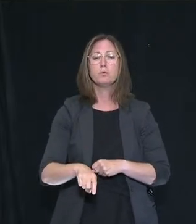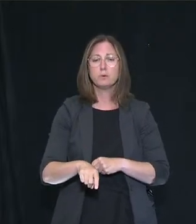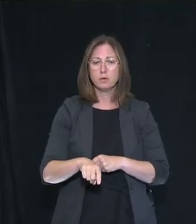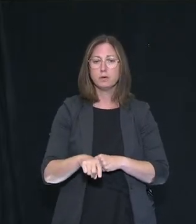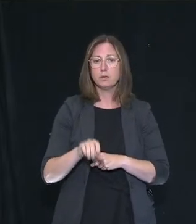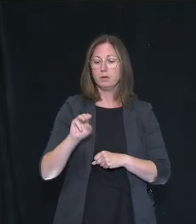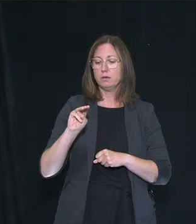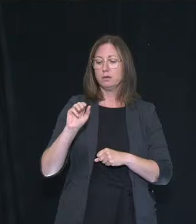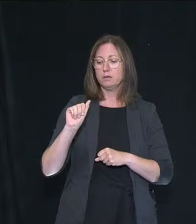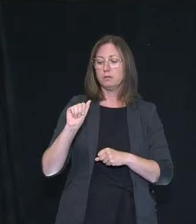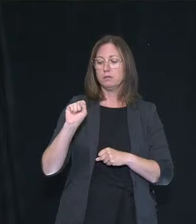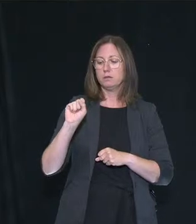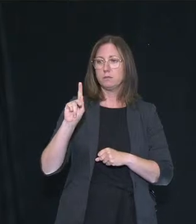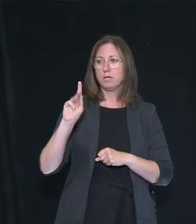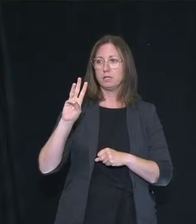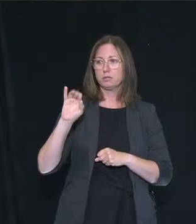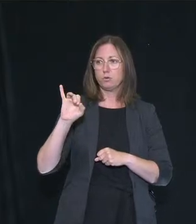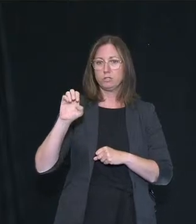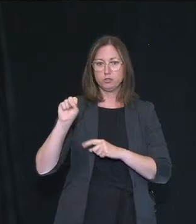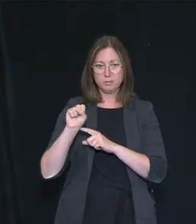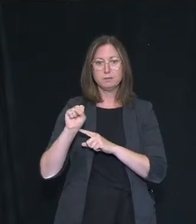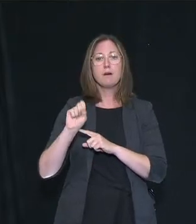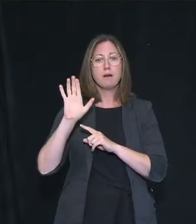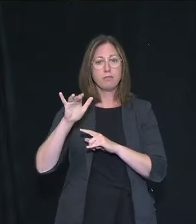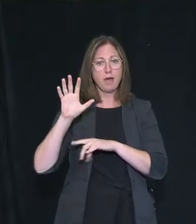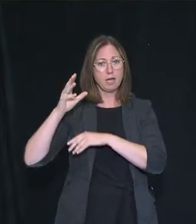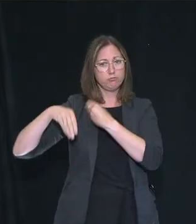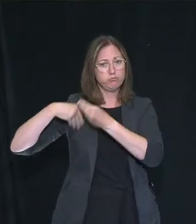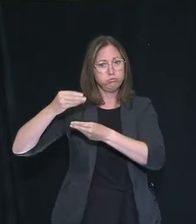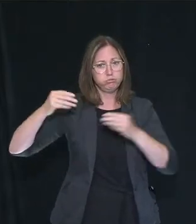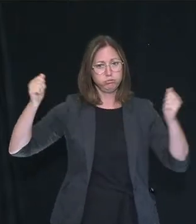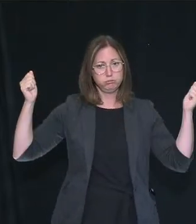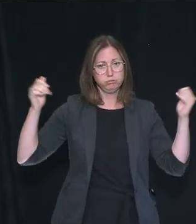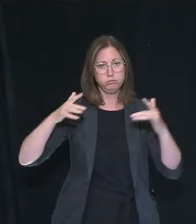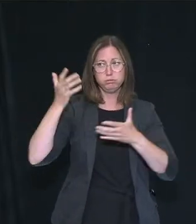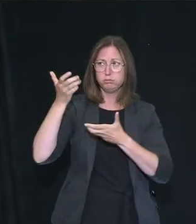in Maskwacis is a very good example.